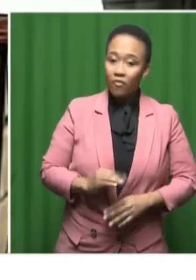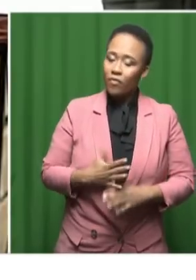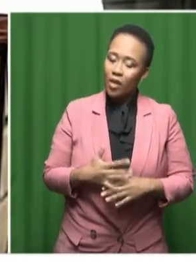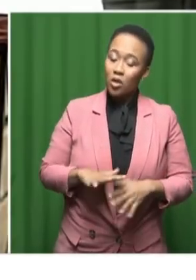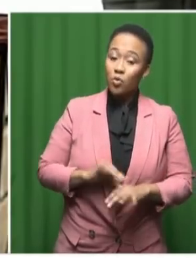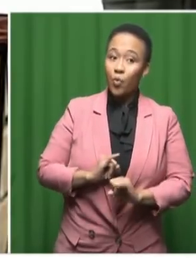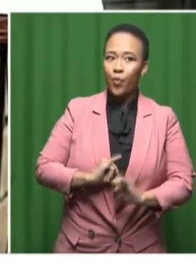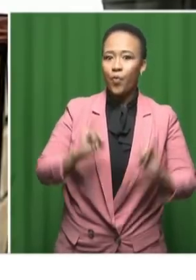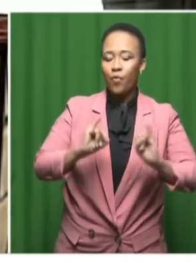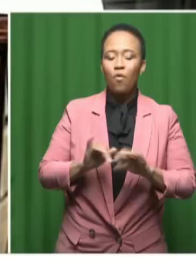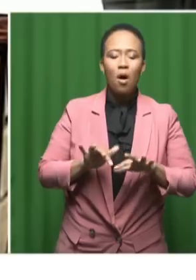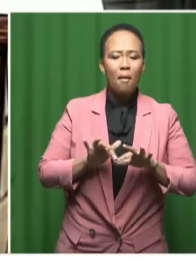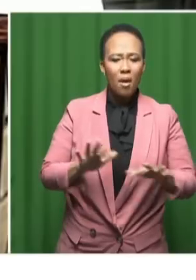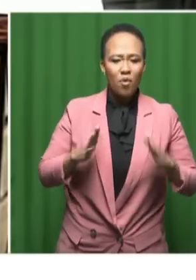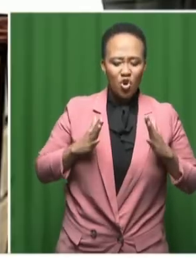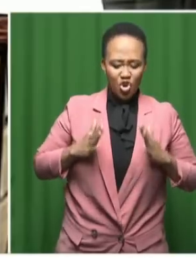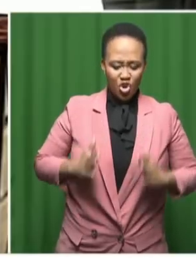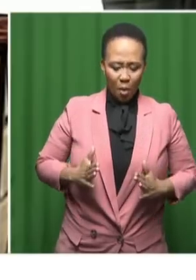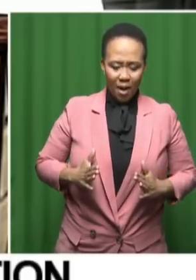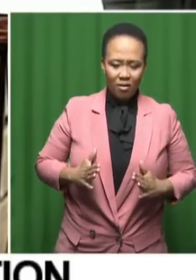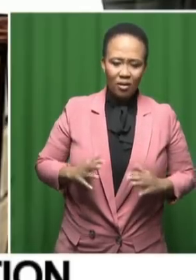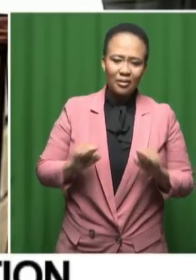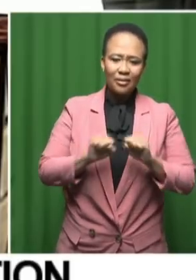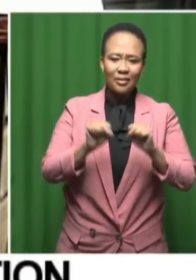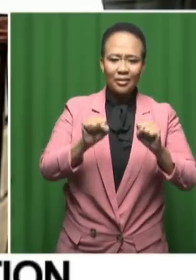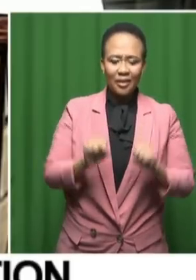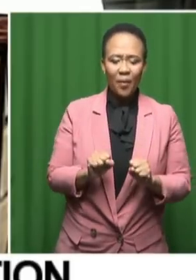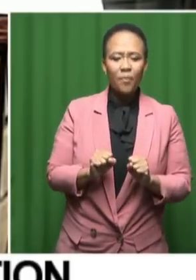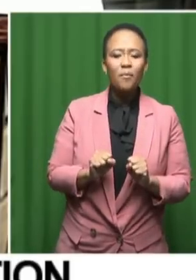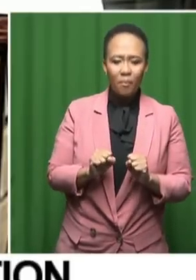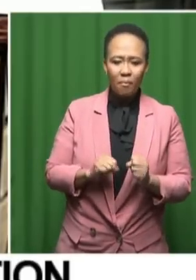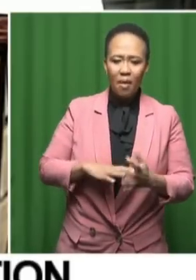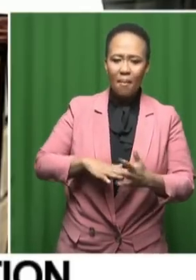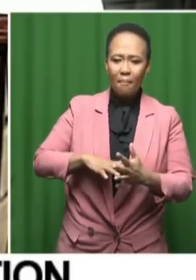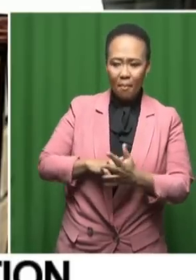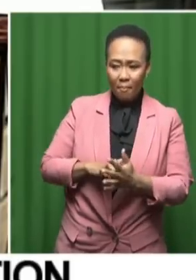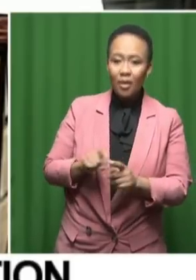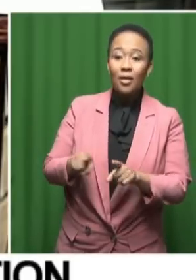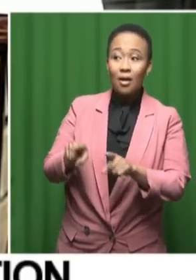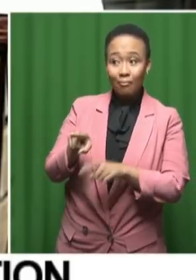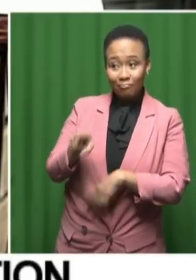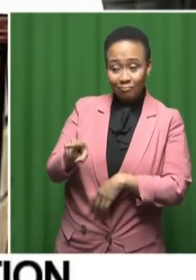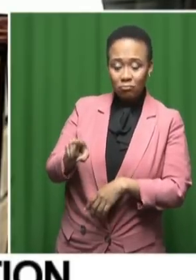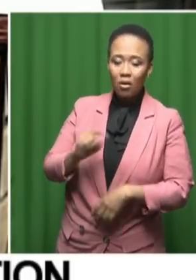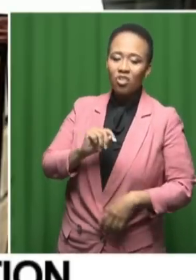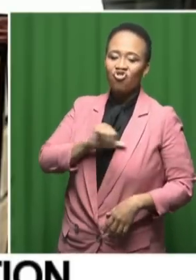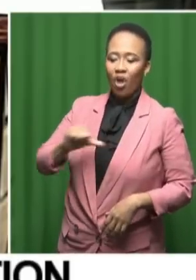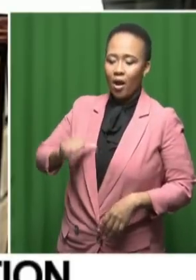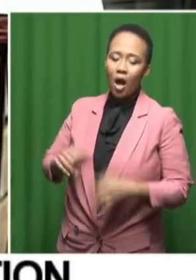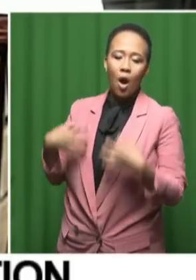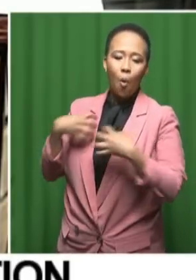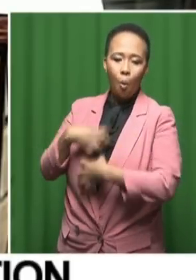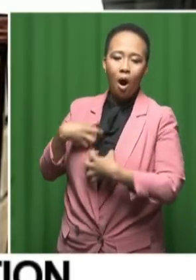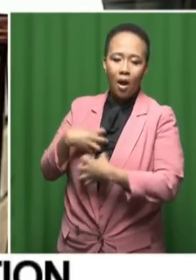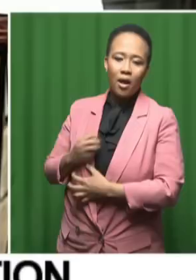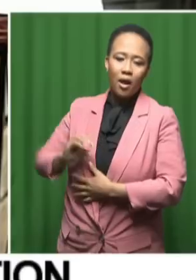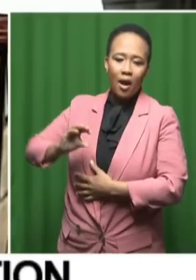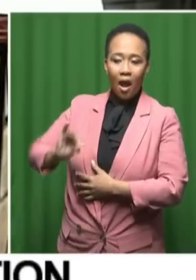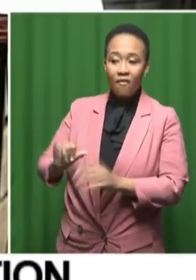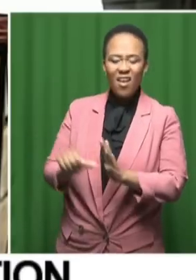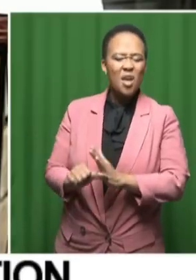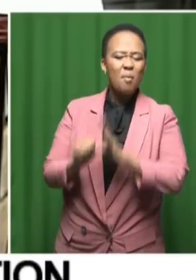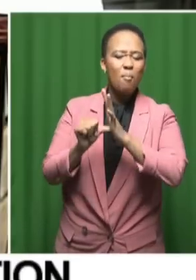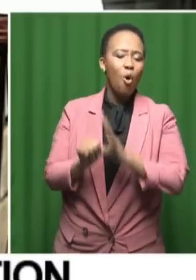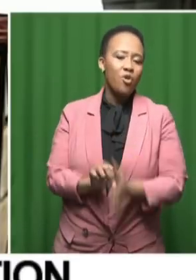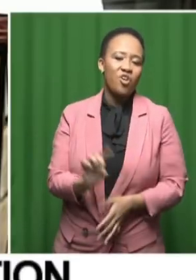systems and caused how severely to the elderly. And China is worried on that ground. And the third important factor is